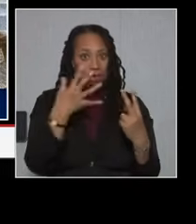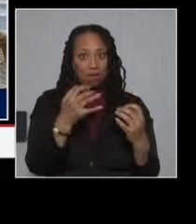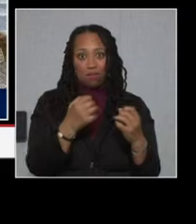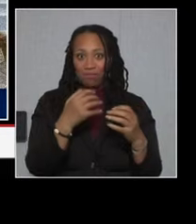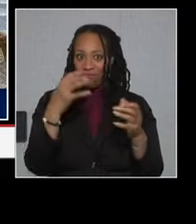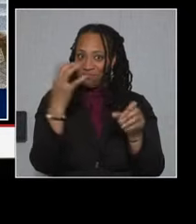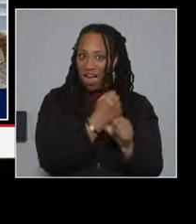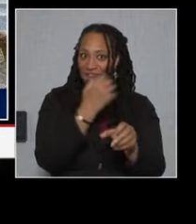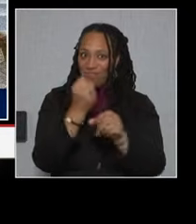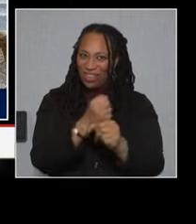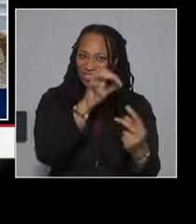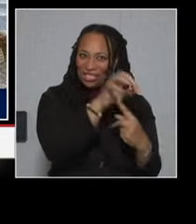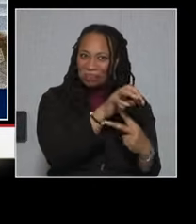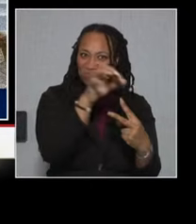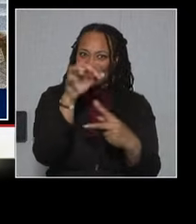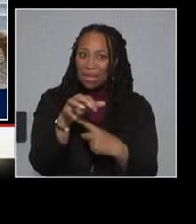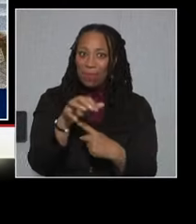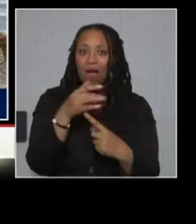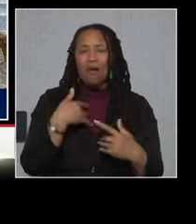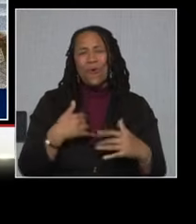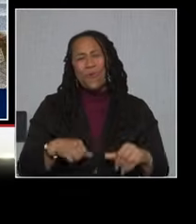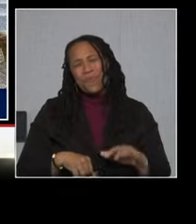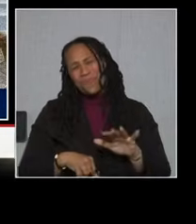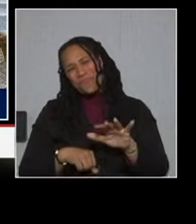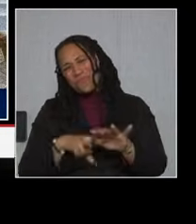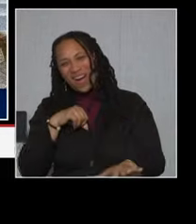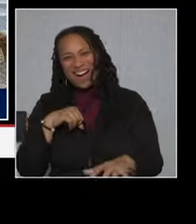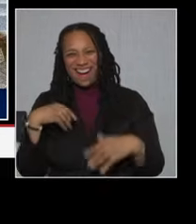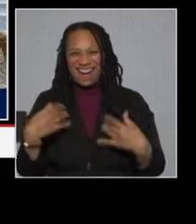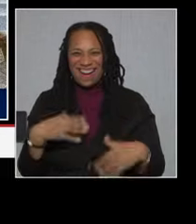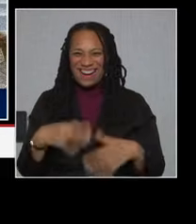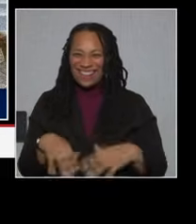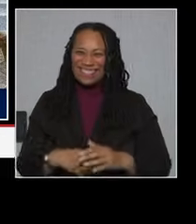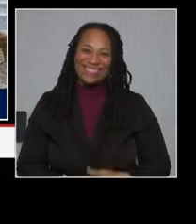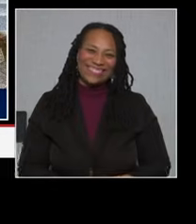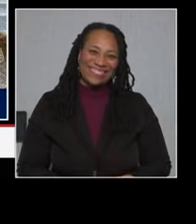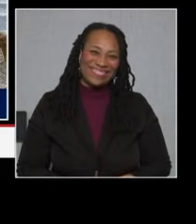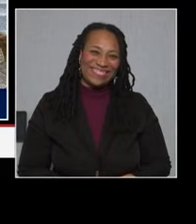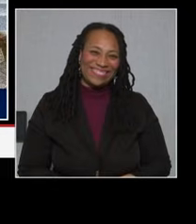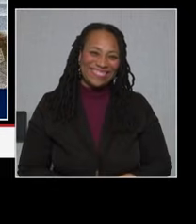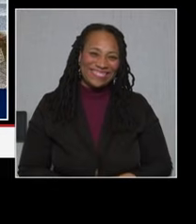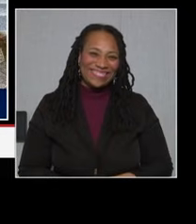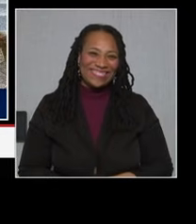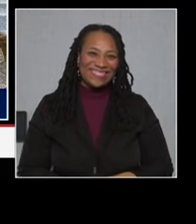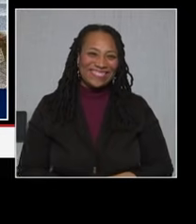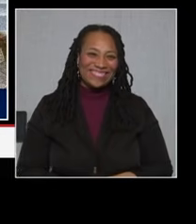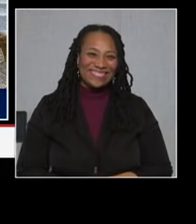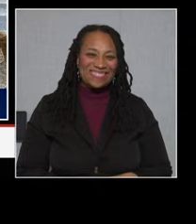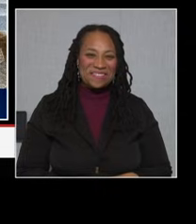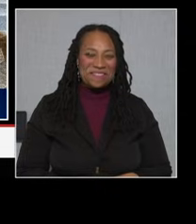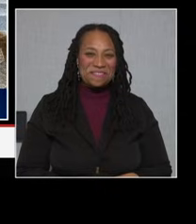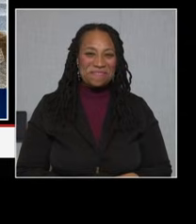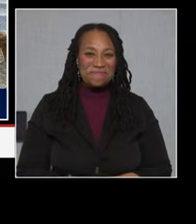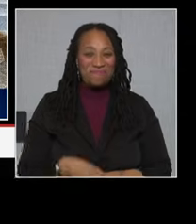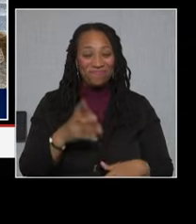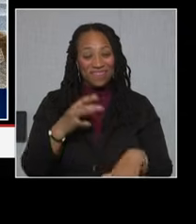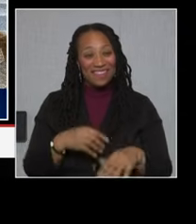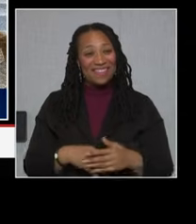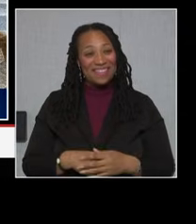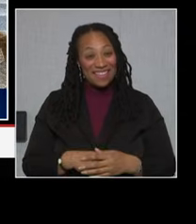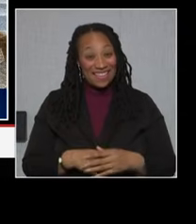course vital to remember that the youth and children that live in Washington, D.C. have got to be integrated into the